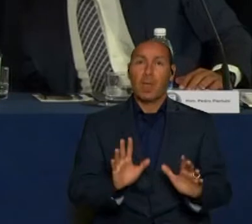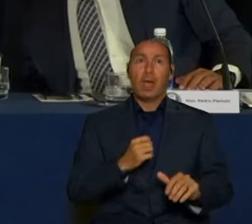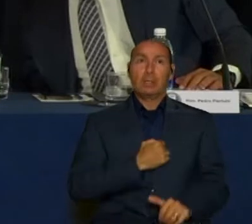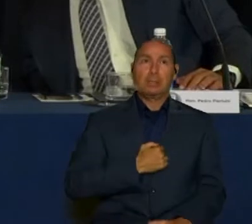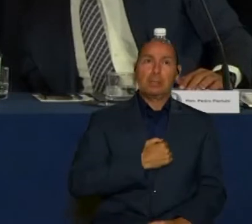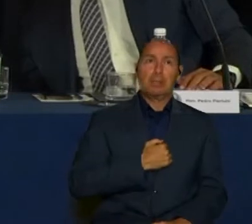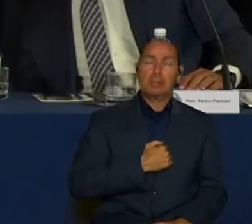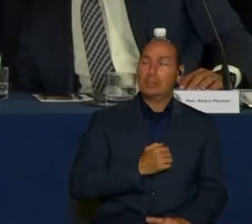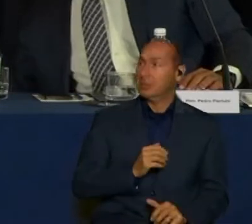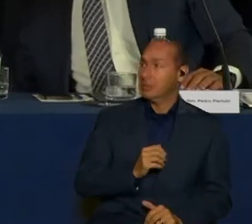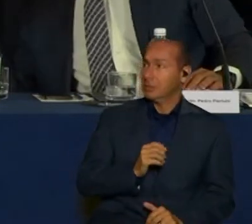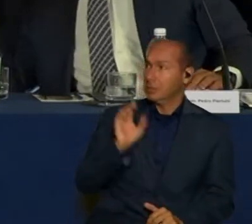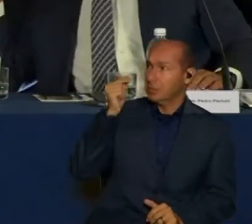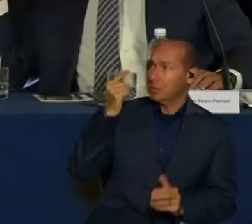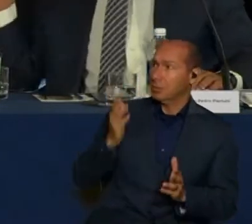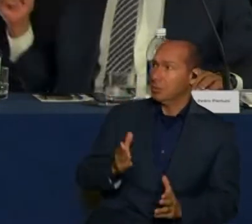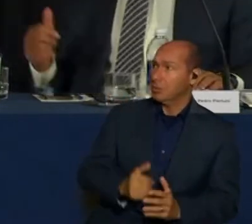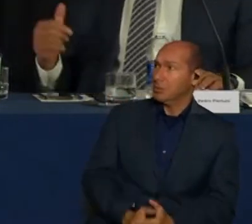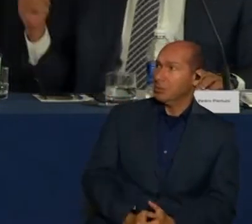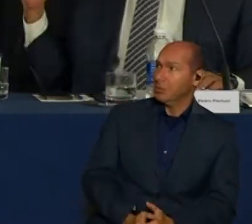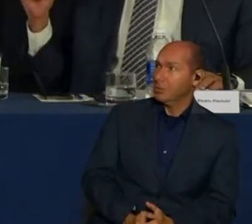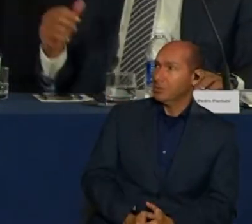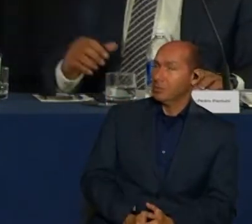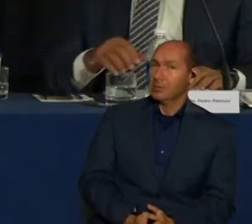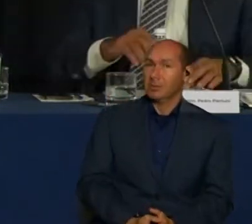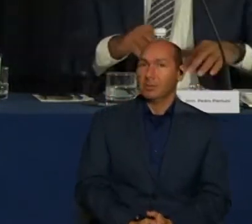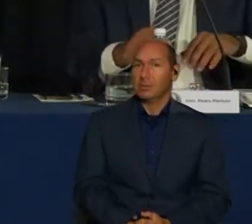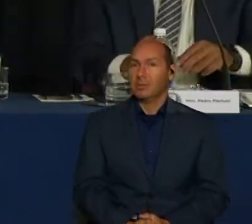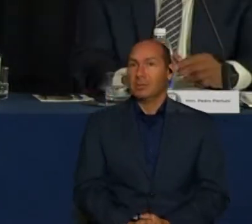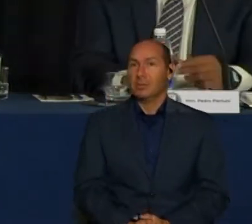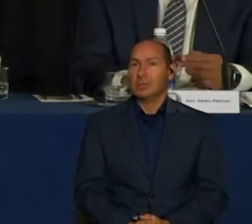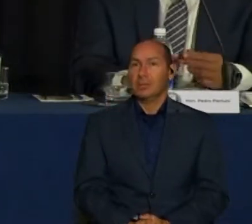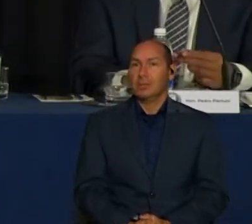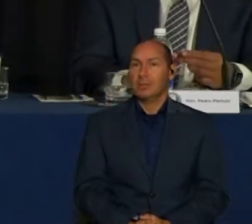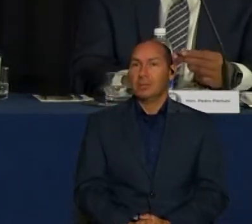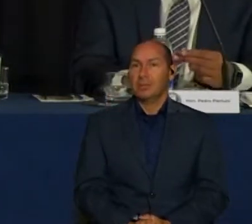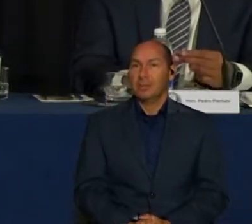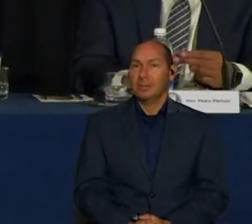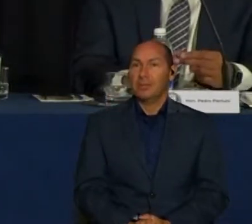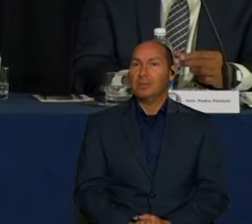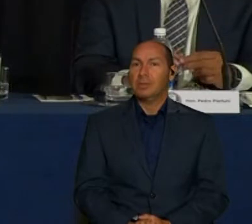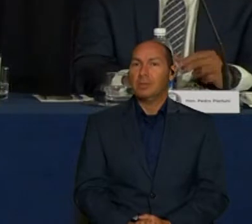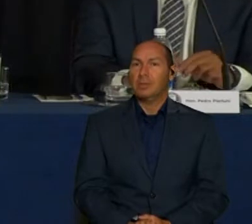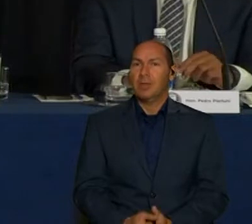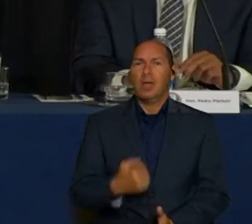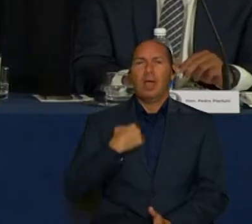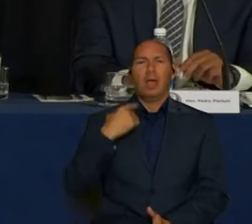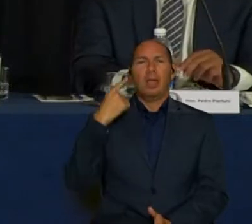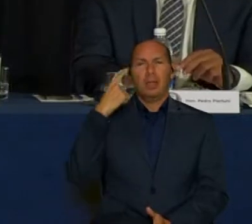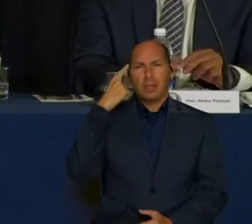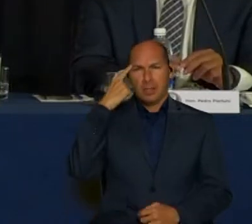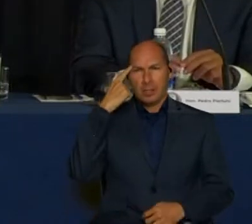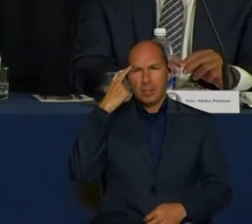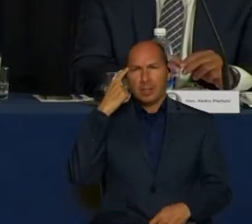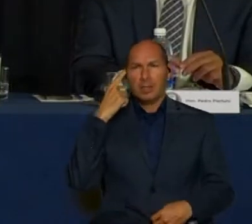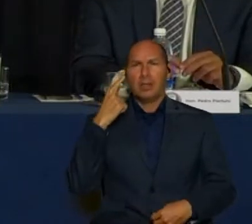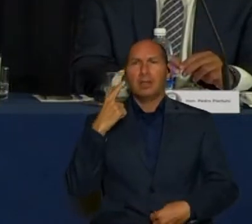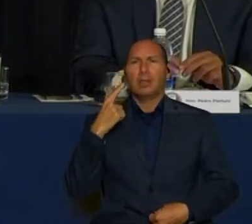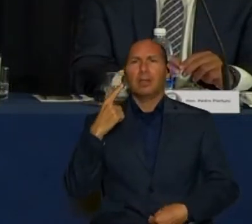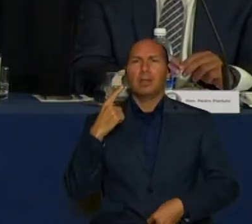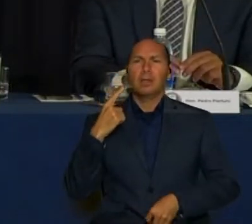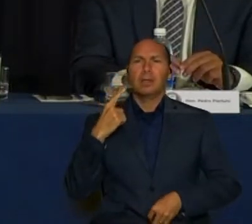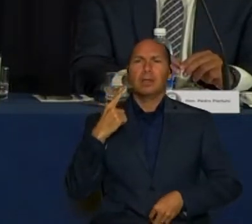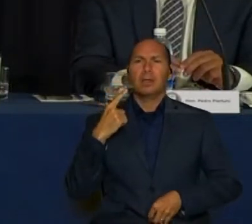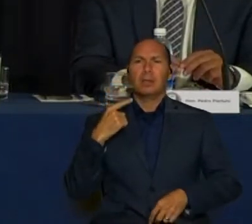And Governor Archer. Yeah, I heard his. Well, I think we have, just in case folks are wondering, I think we